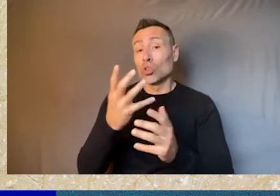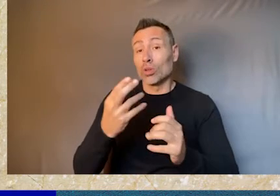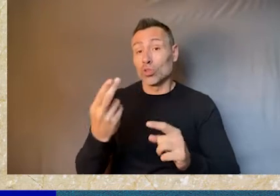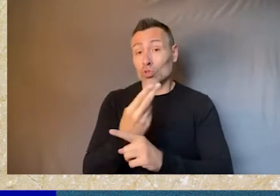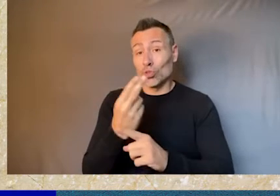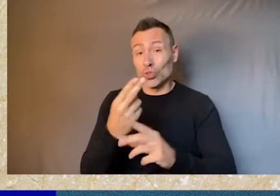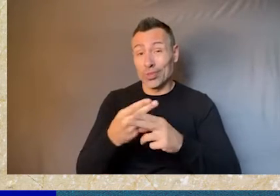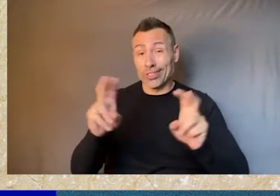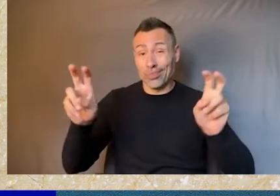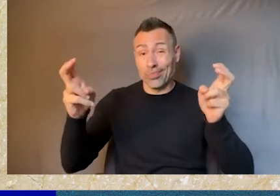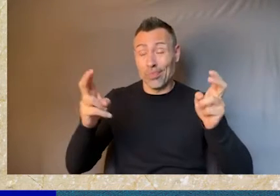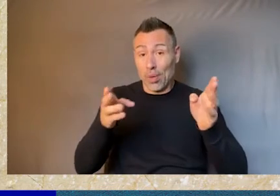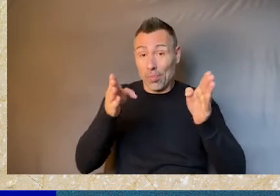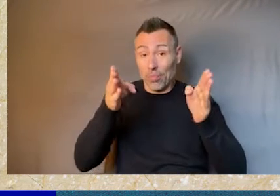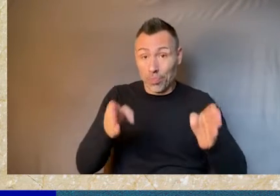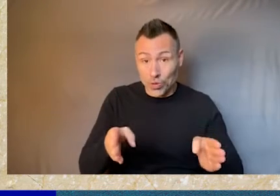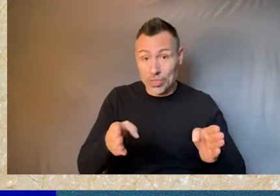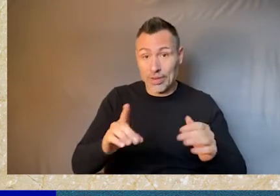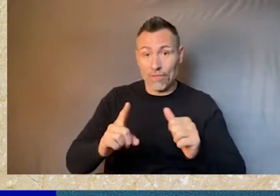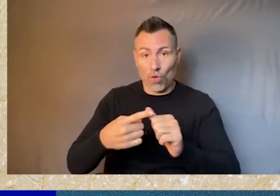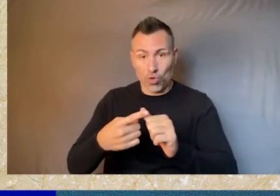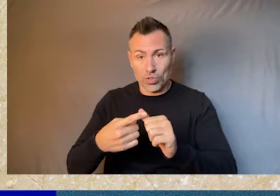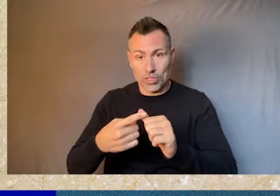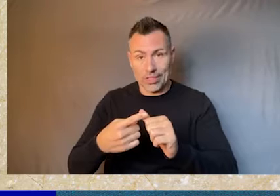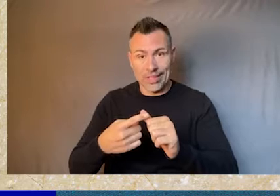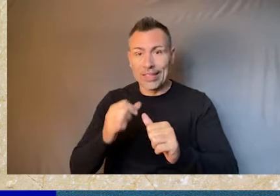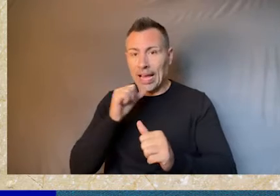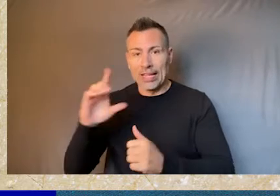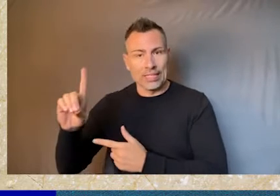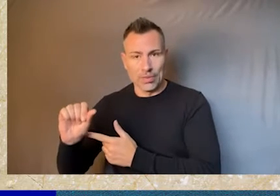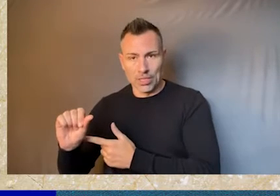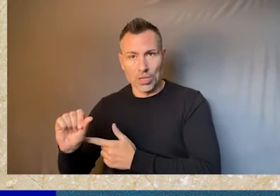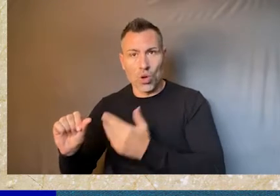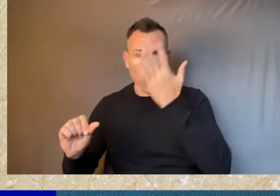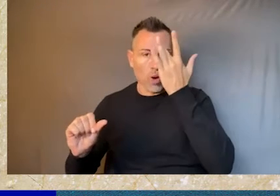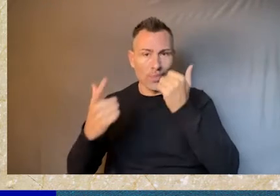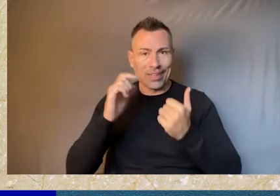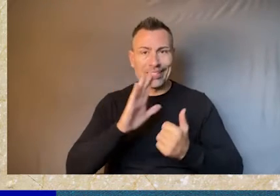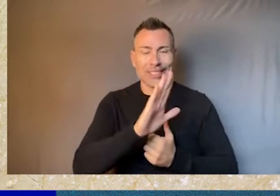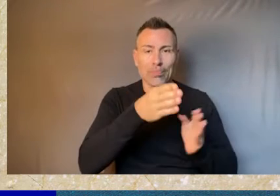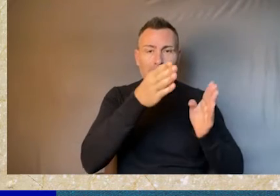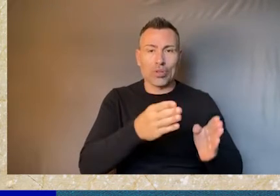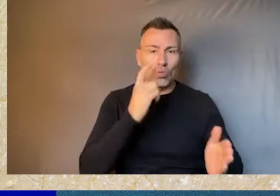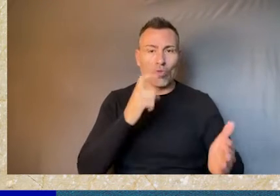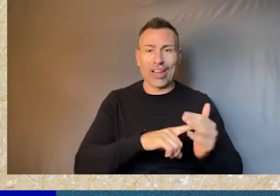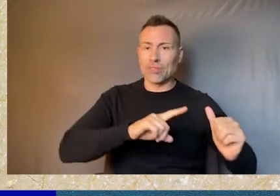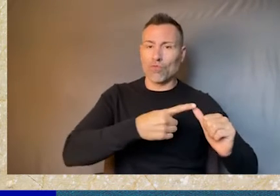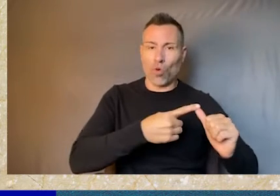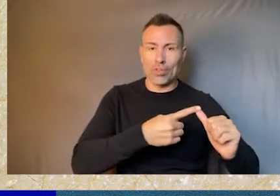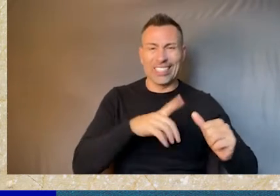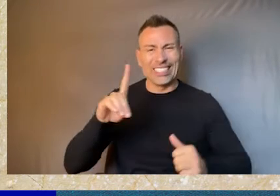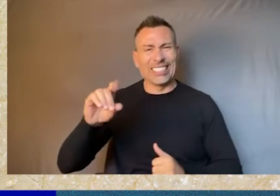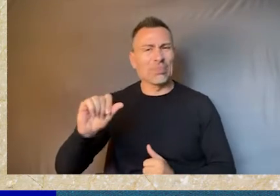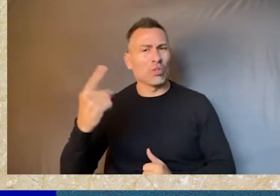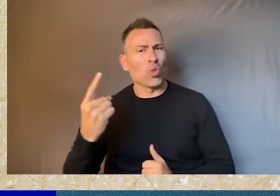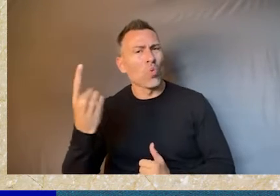once again, this was also in the video, because you want to see the person before you see their disability, because the disability is just one